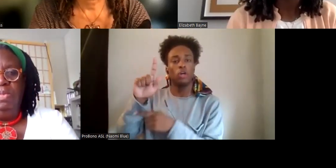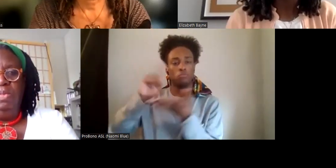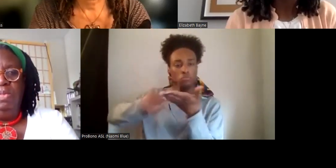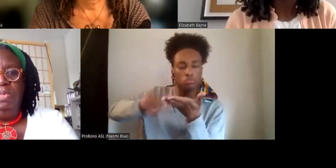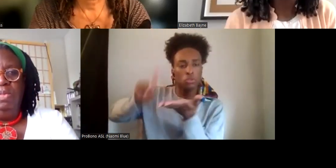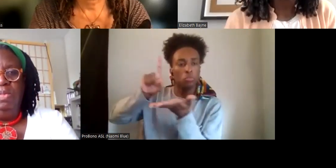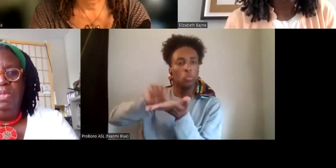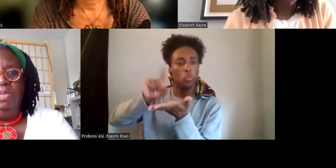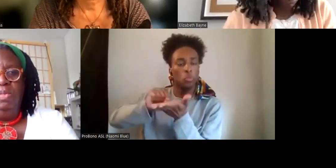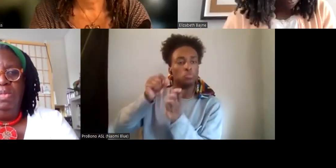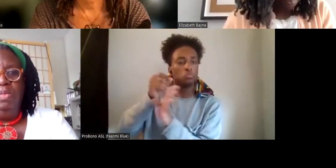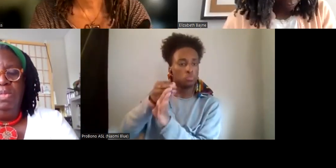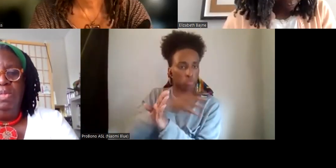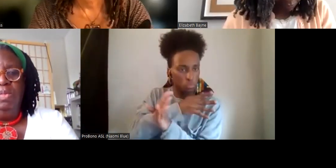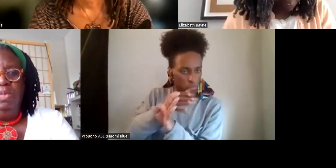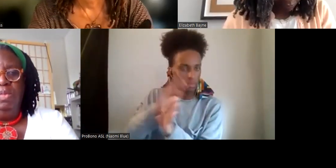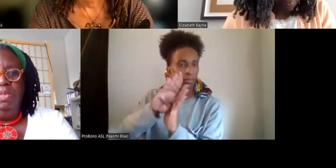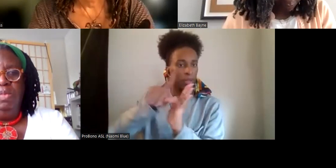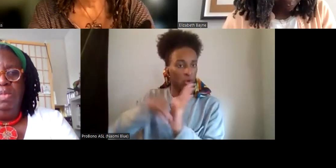Can you talk about that?